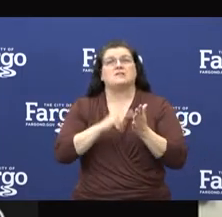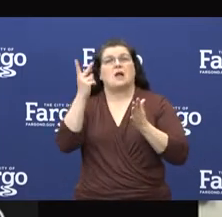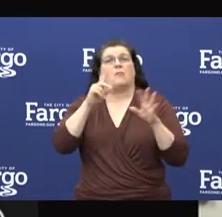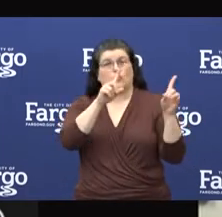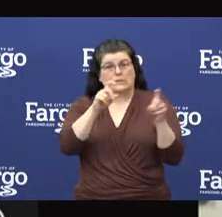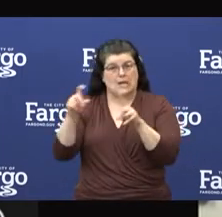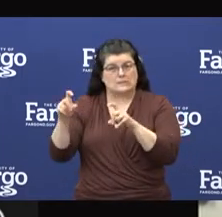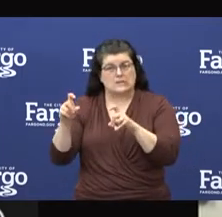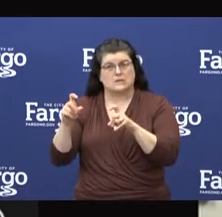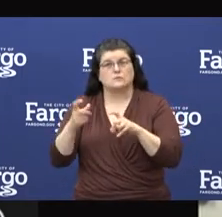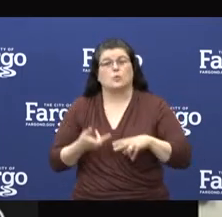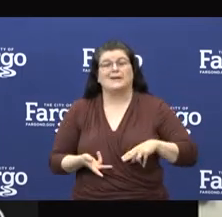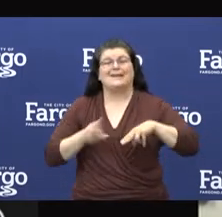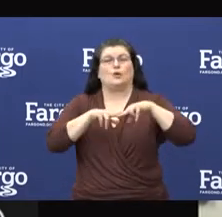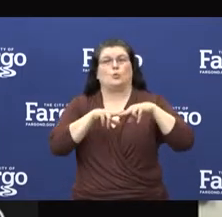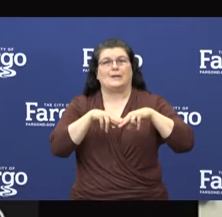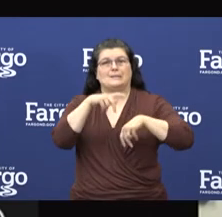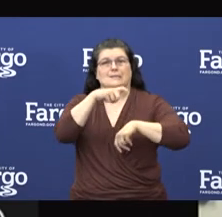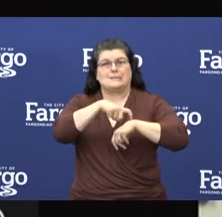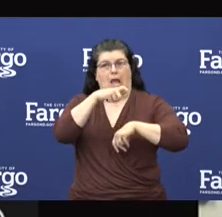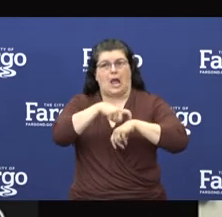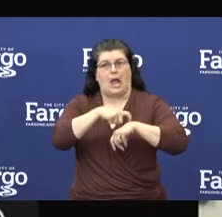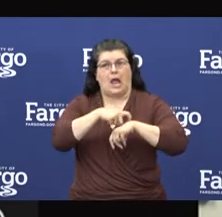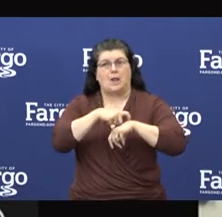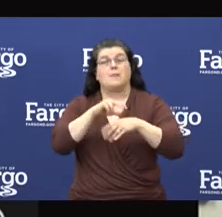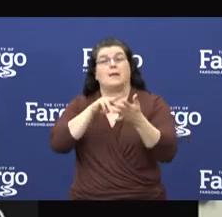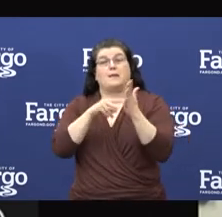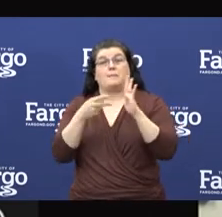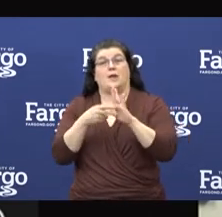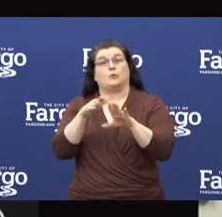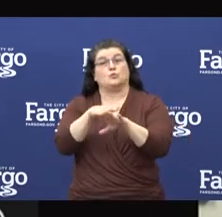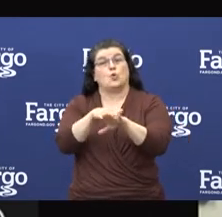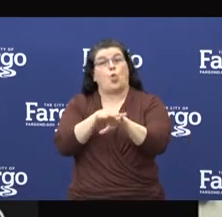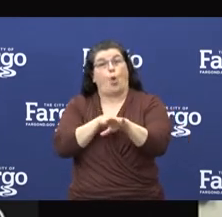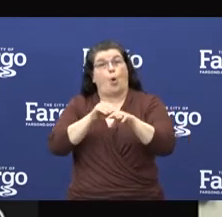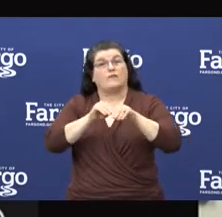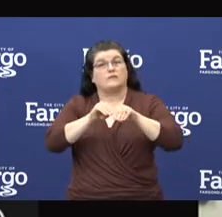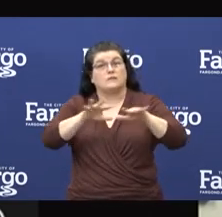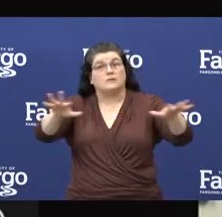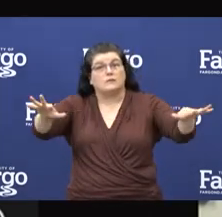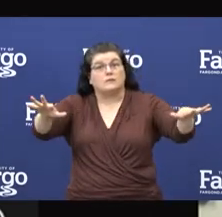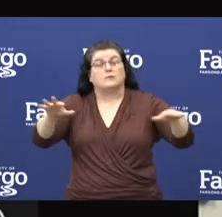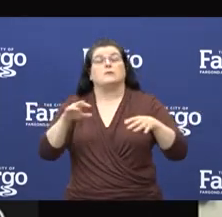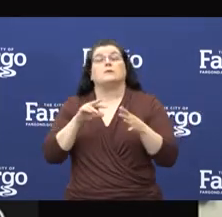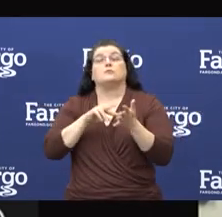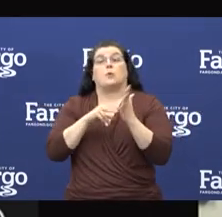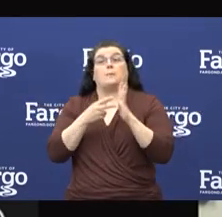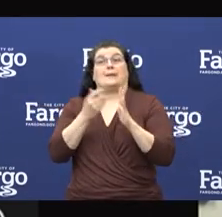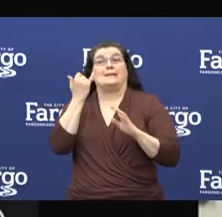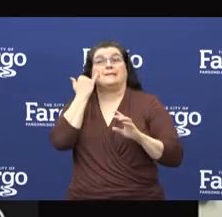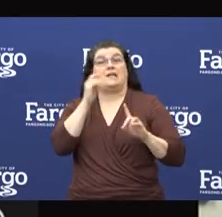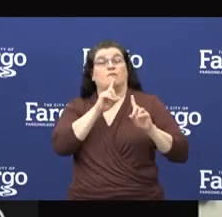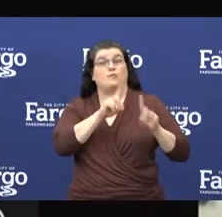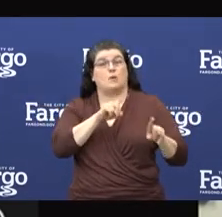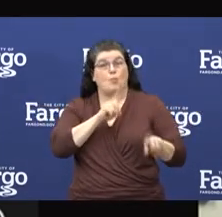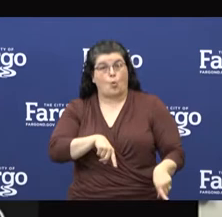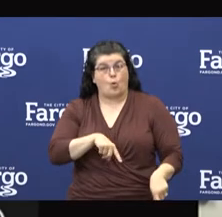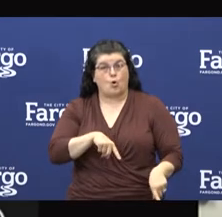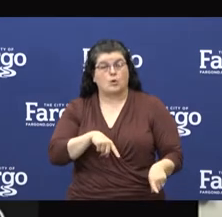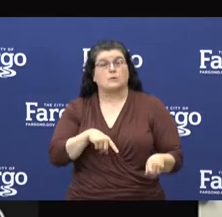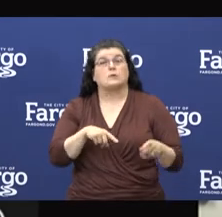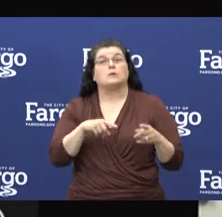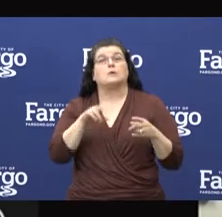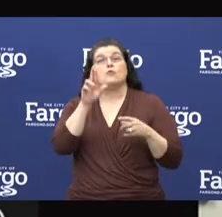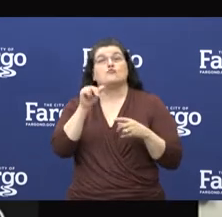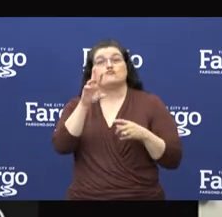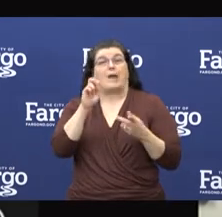in the doubling time indicates a slowdown in transmission if the underlying report rate